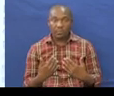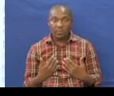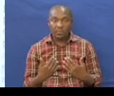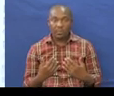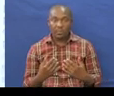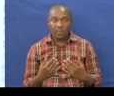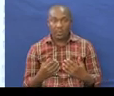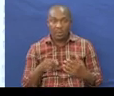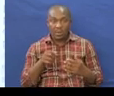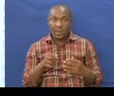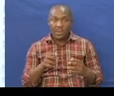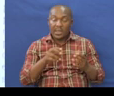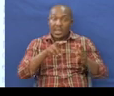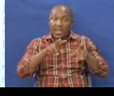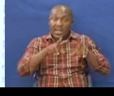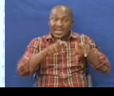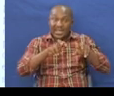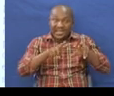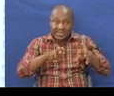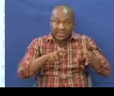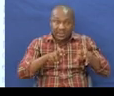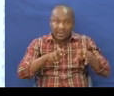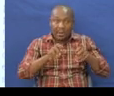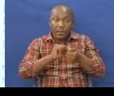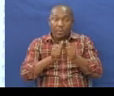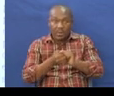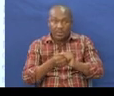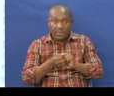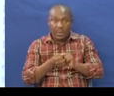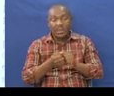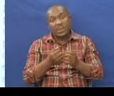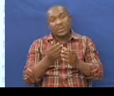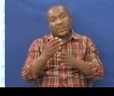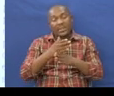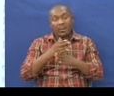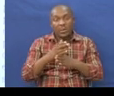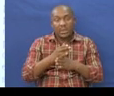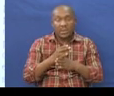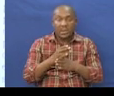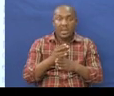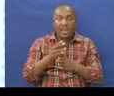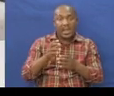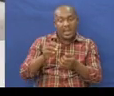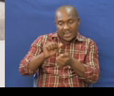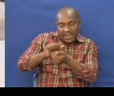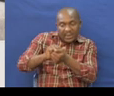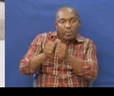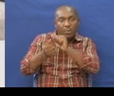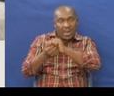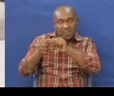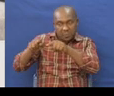is a statement about an area of concern, a condition to be improved, a difficulty to